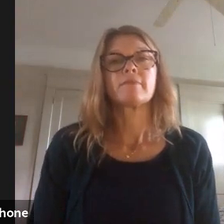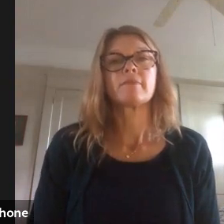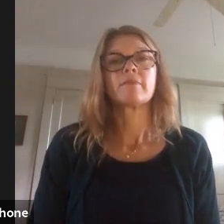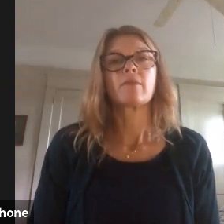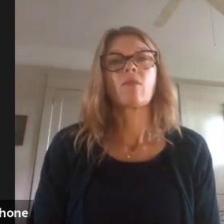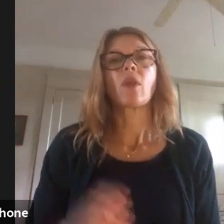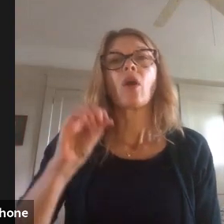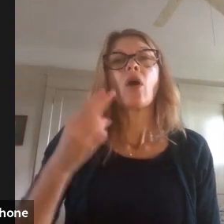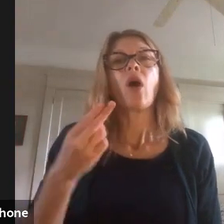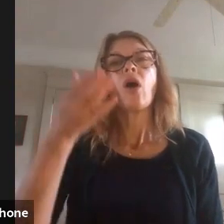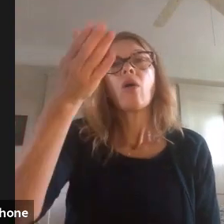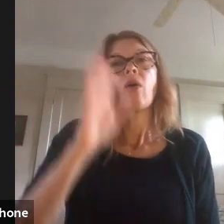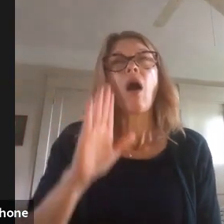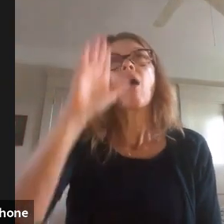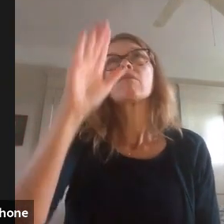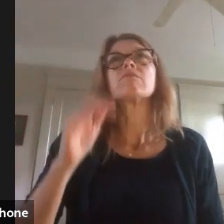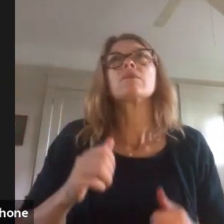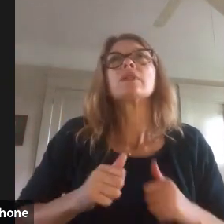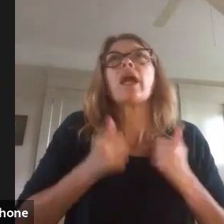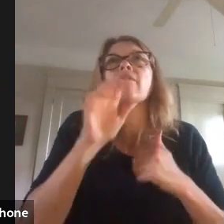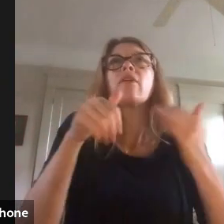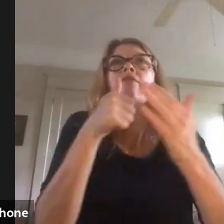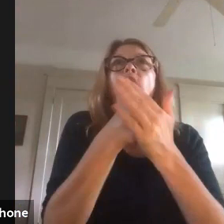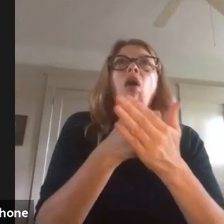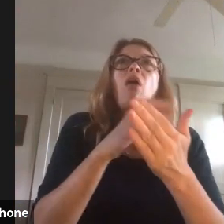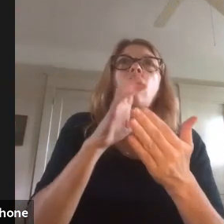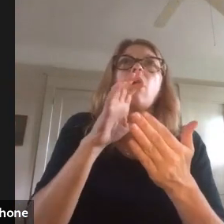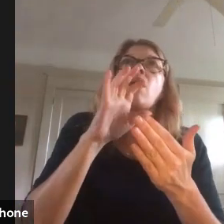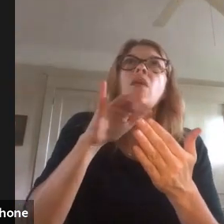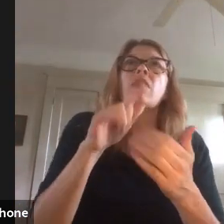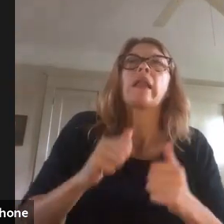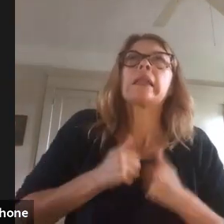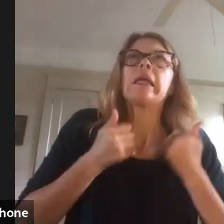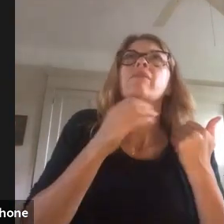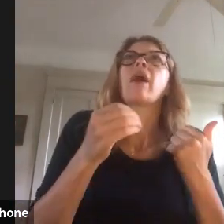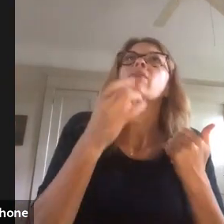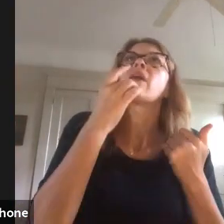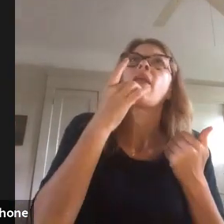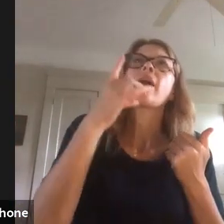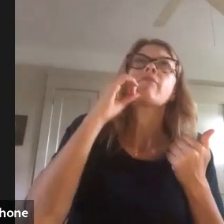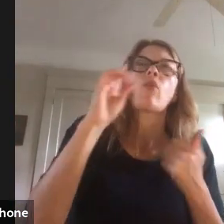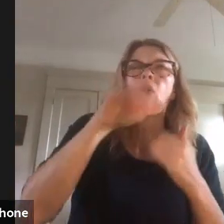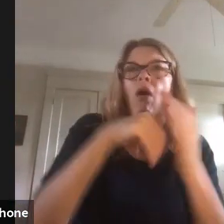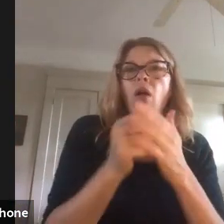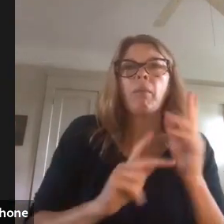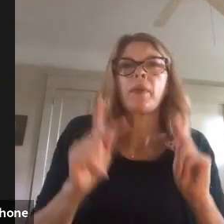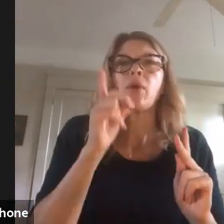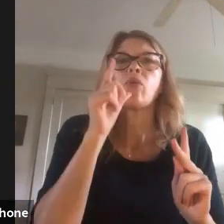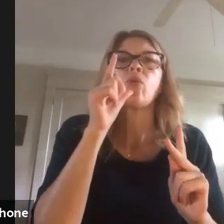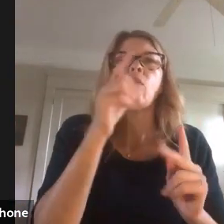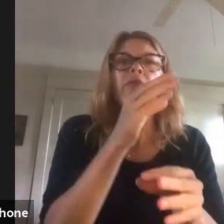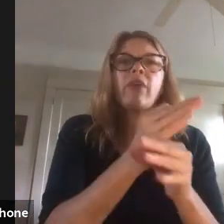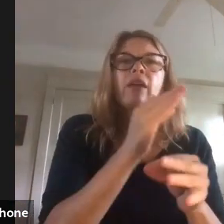O God, the life of all who live, the light of the faithful, the strength of those who labor, and